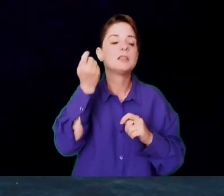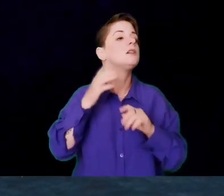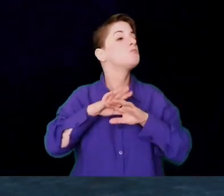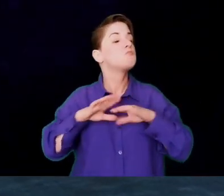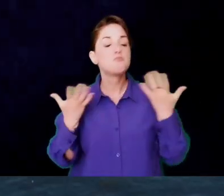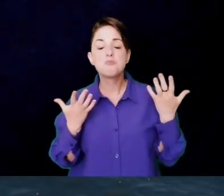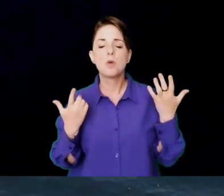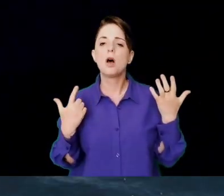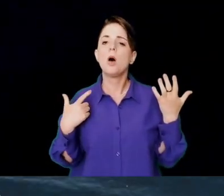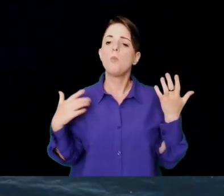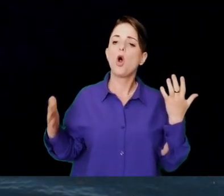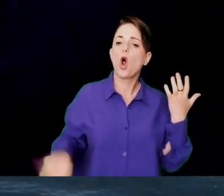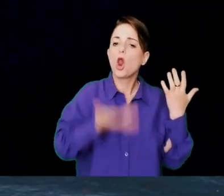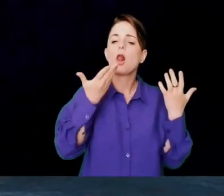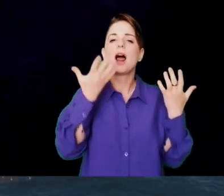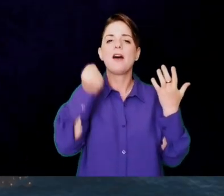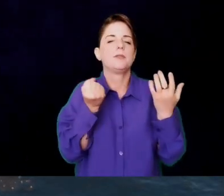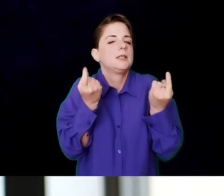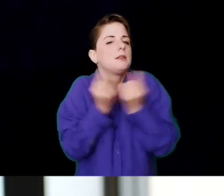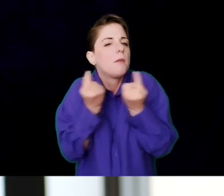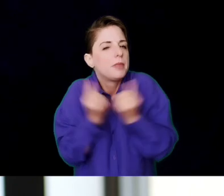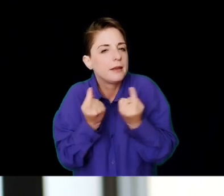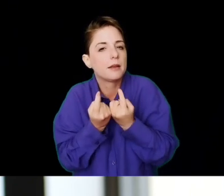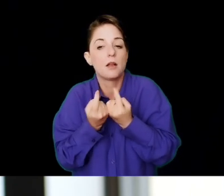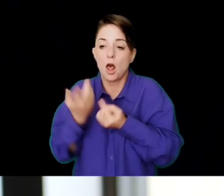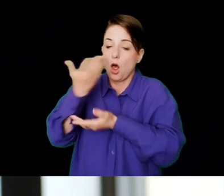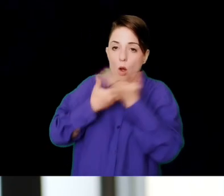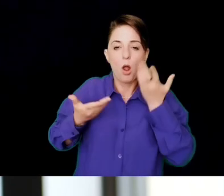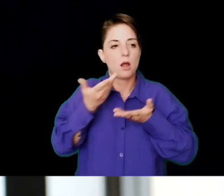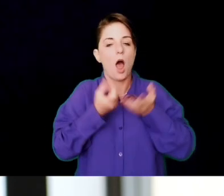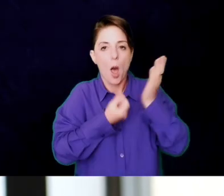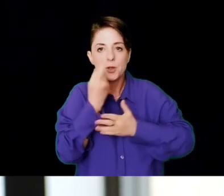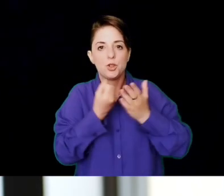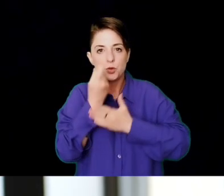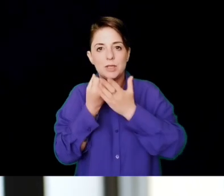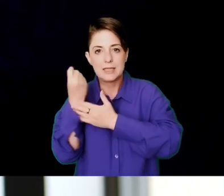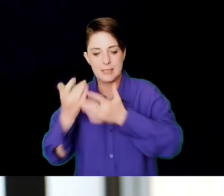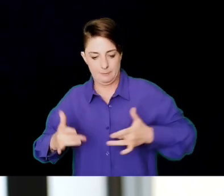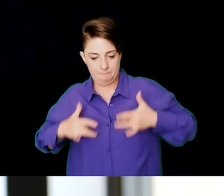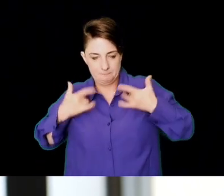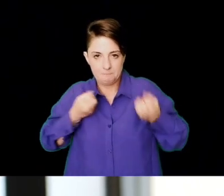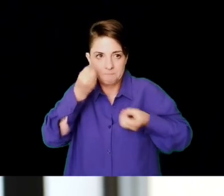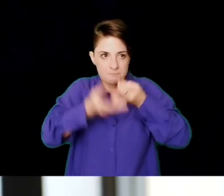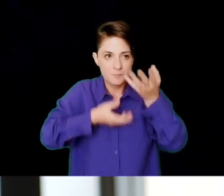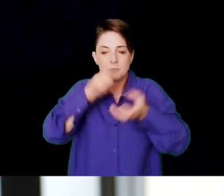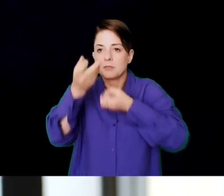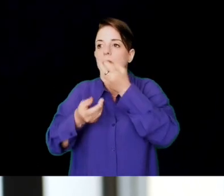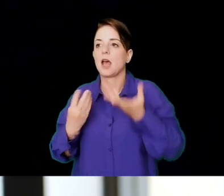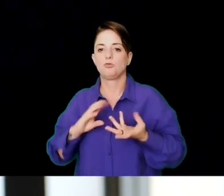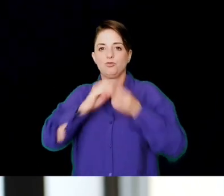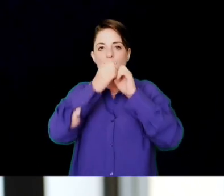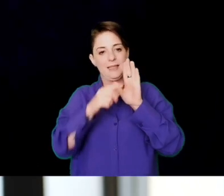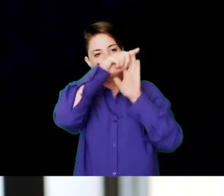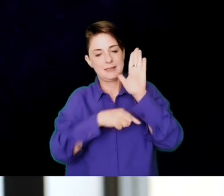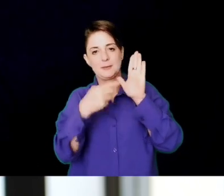everybody got something, and that was they got heard. Their voices were heard. They had an opportunity to participate in the process of designing